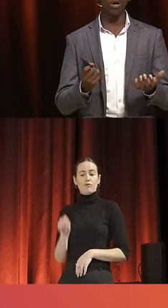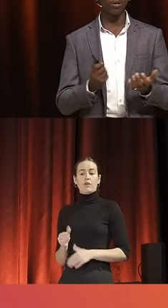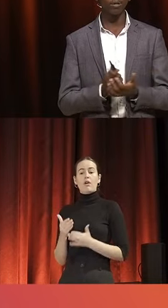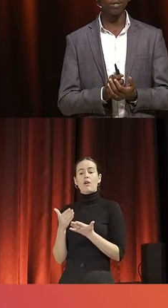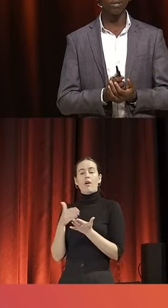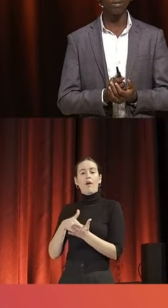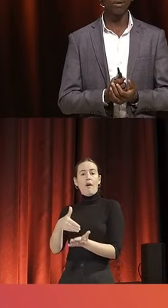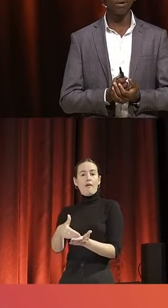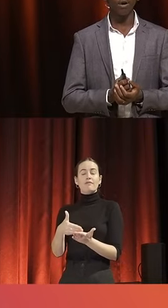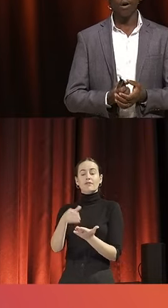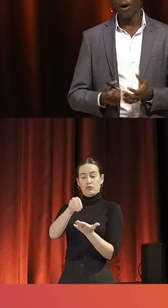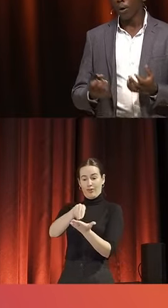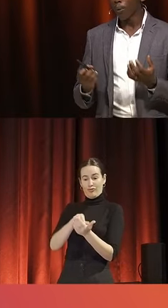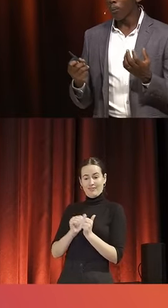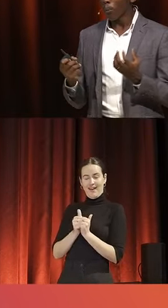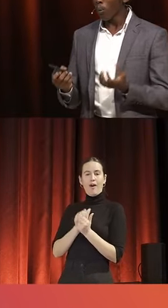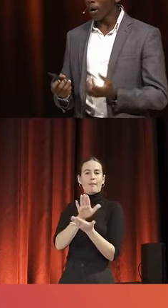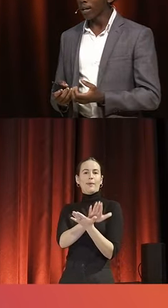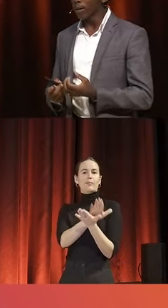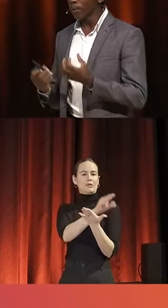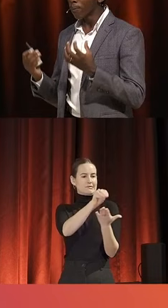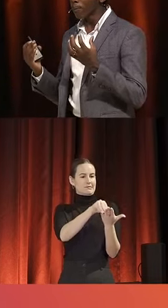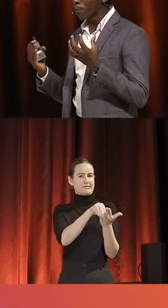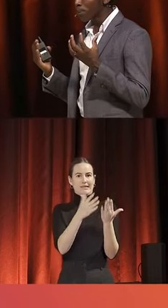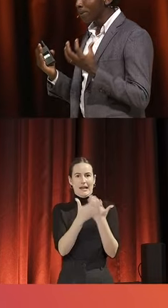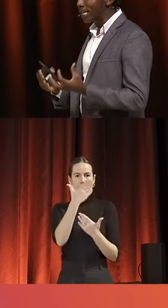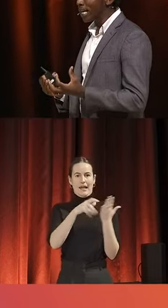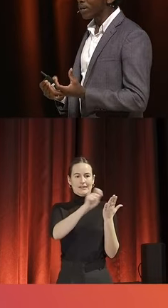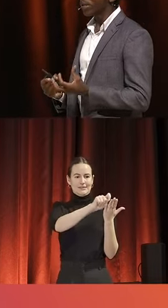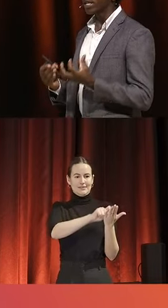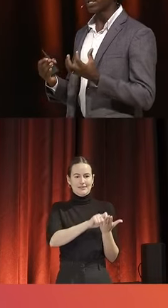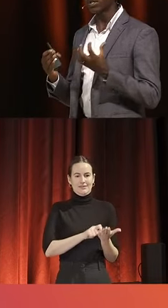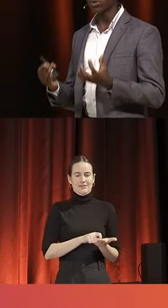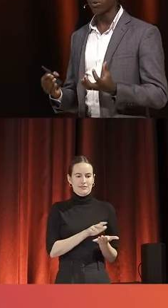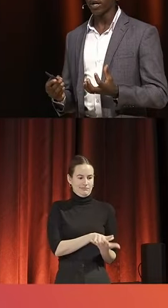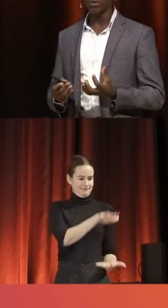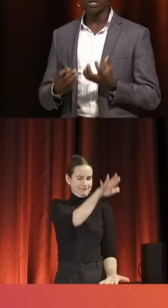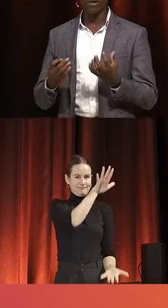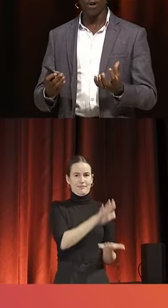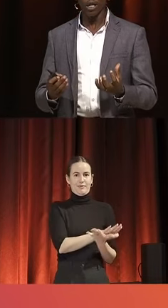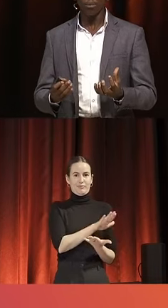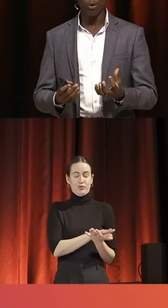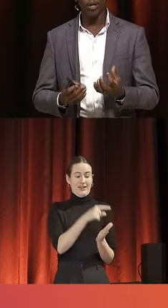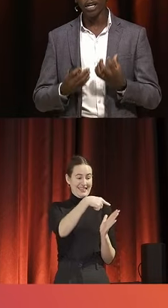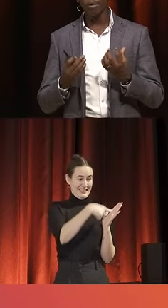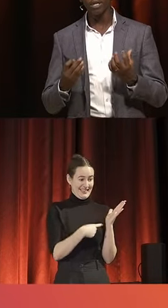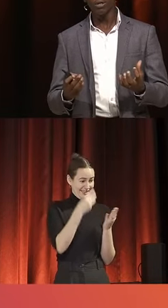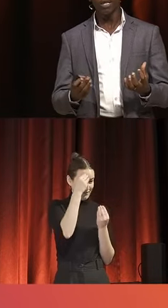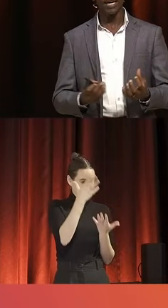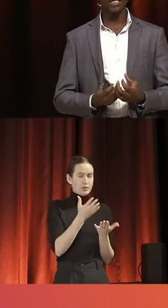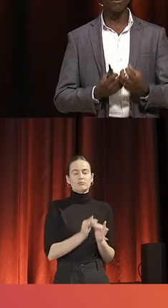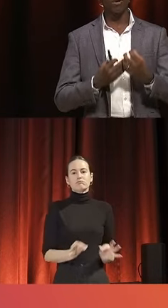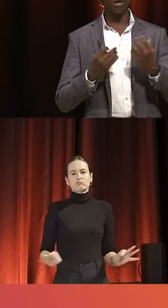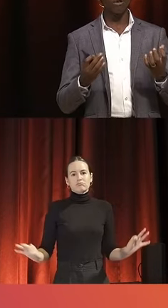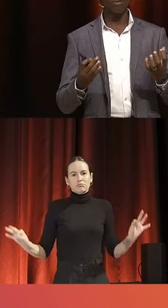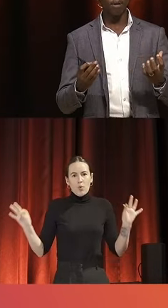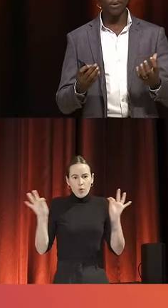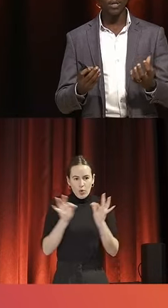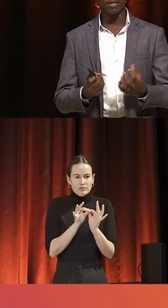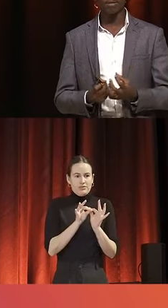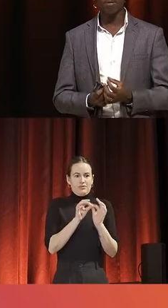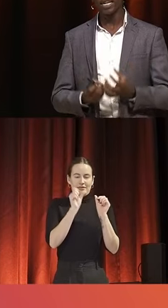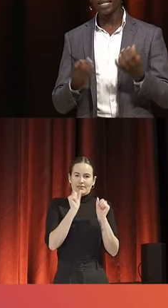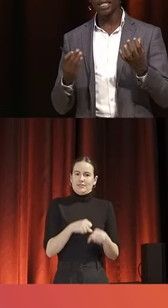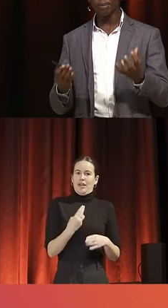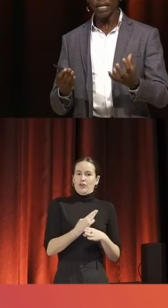paper-based records. While the data that is in those records is valuable and can be utilized for a lot of